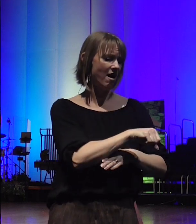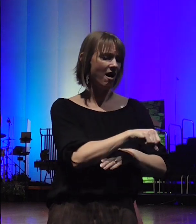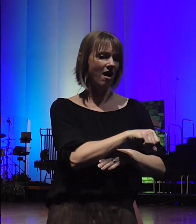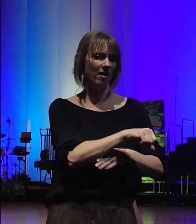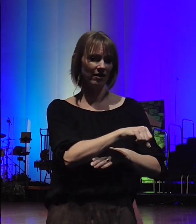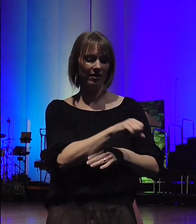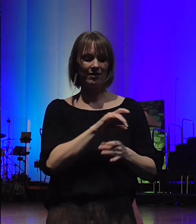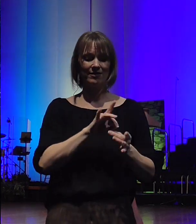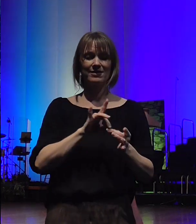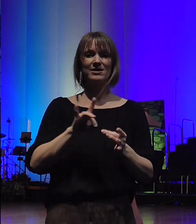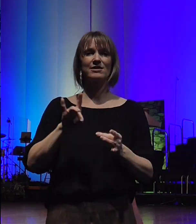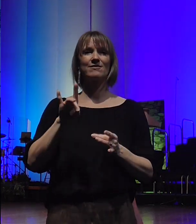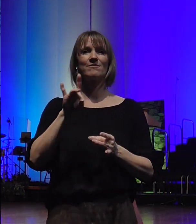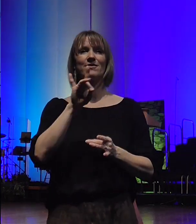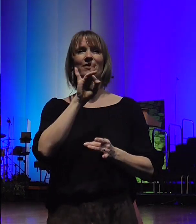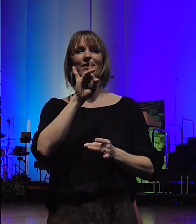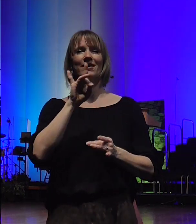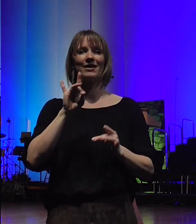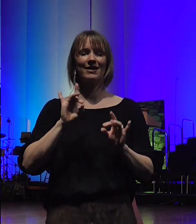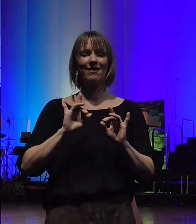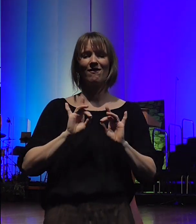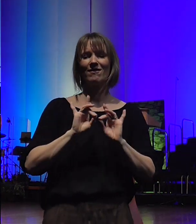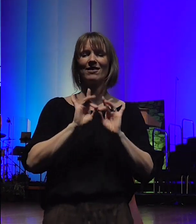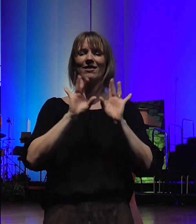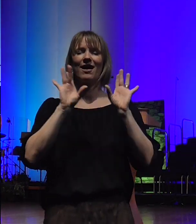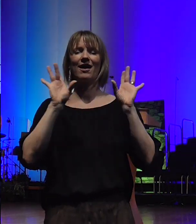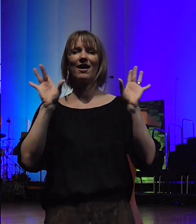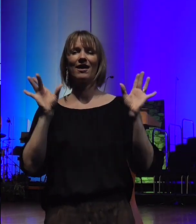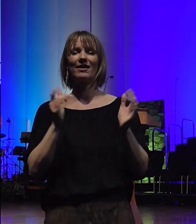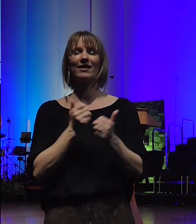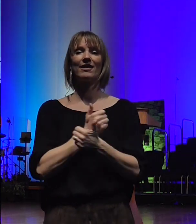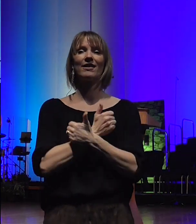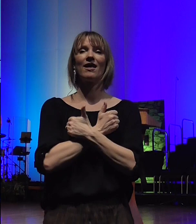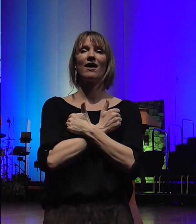of light and love,